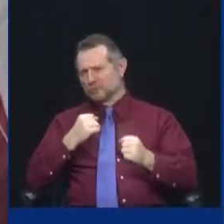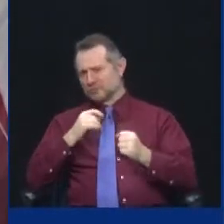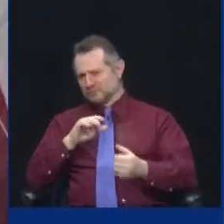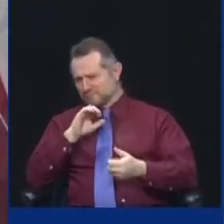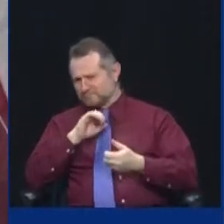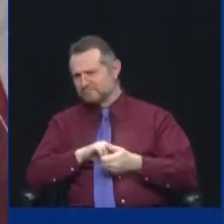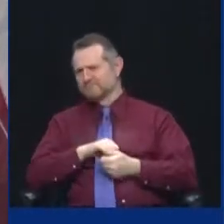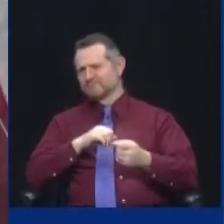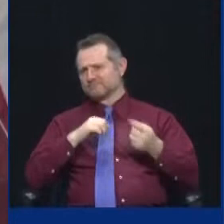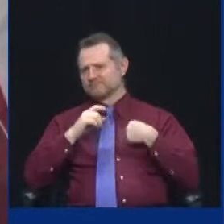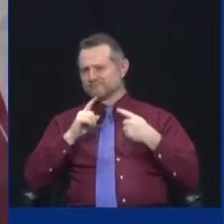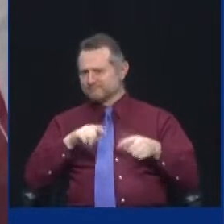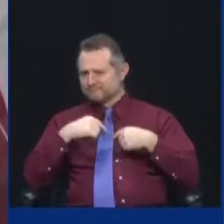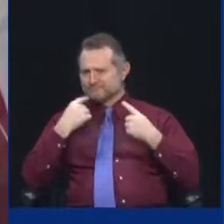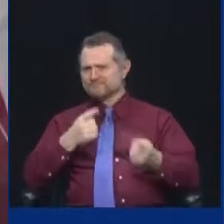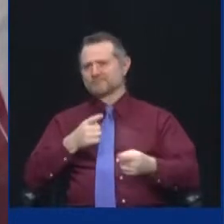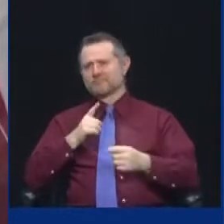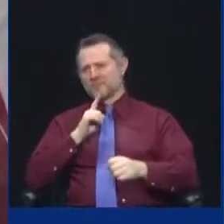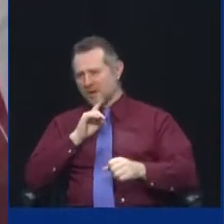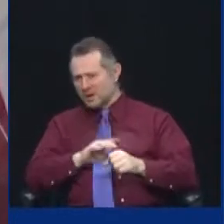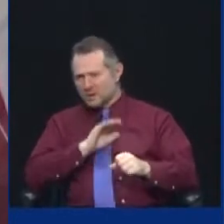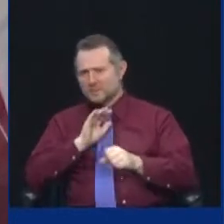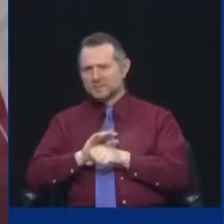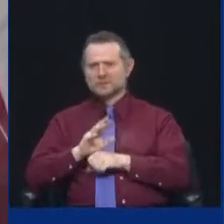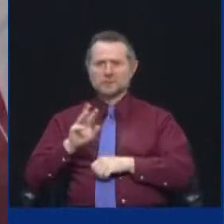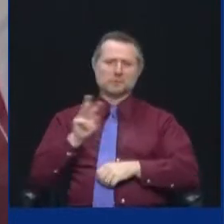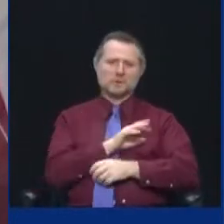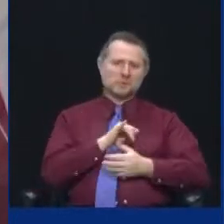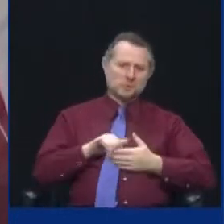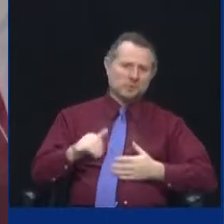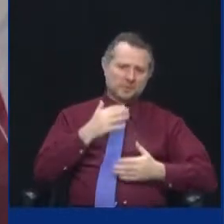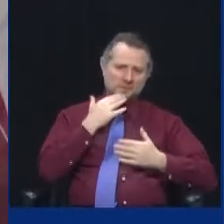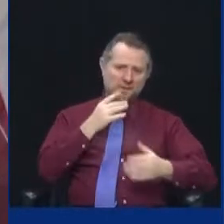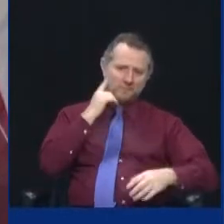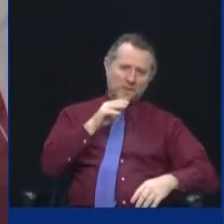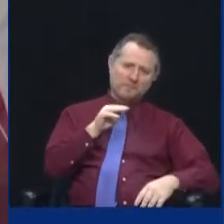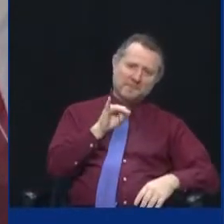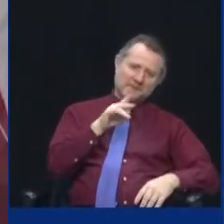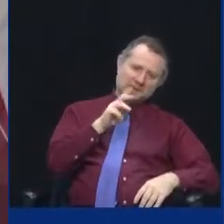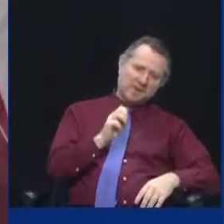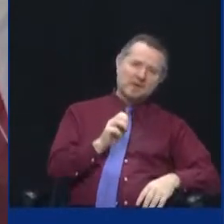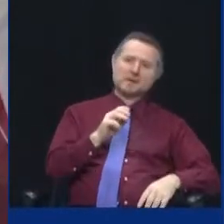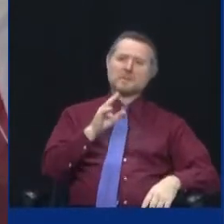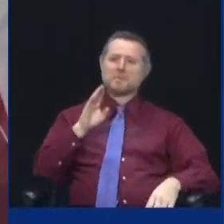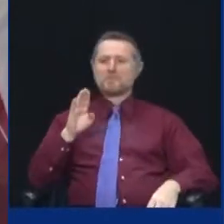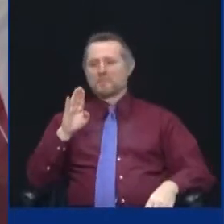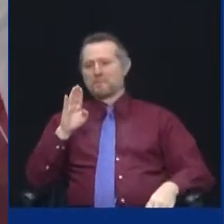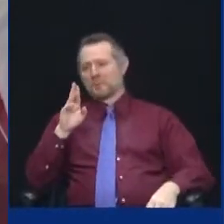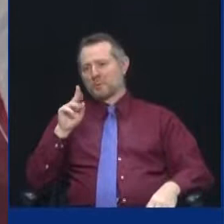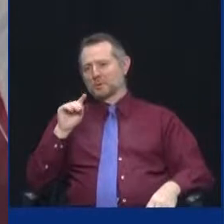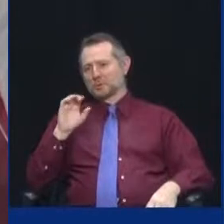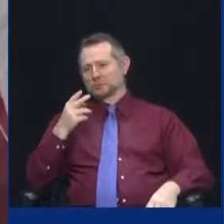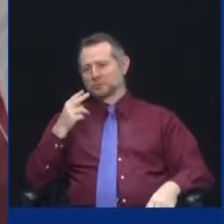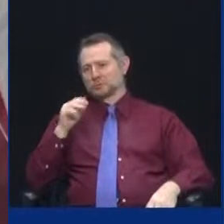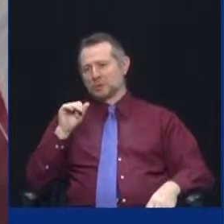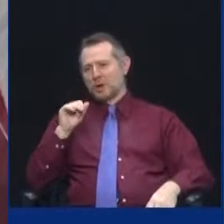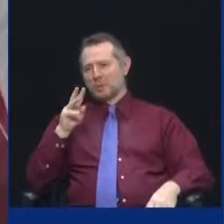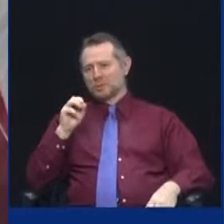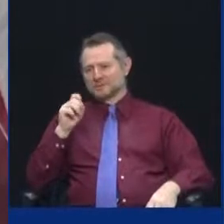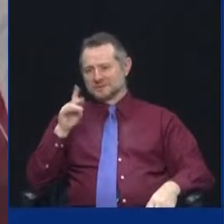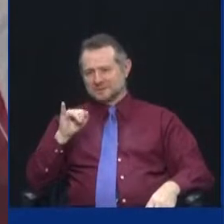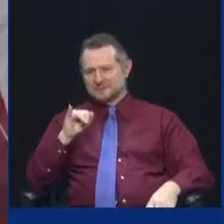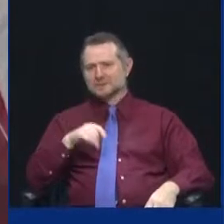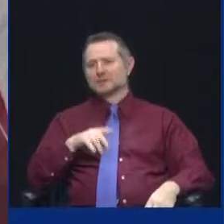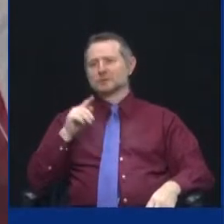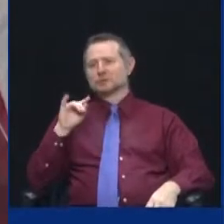commitment to Western New York. I also want to just thank Mike Buczkowski and John Dandies for hosting us here at